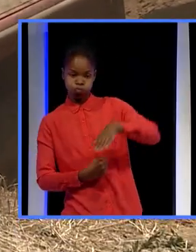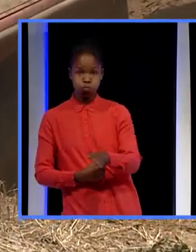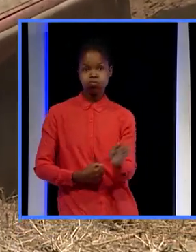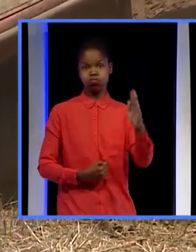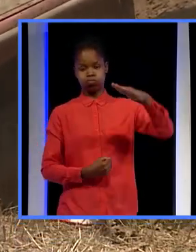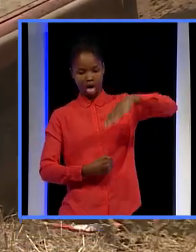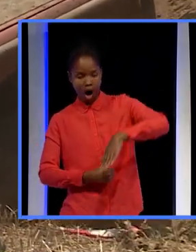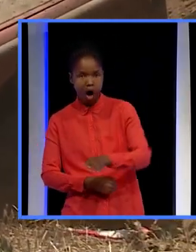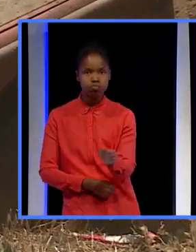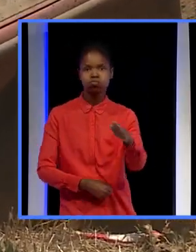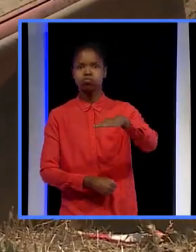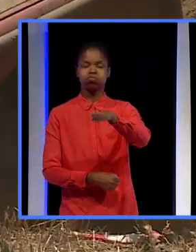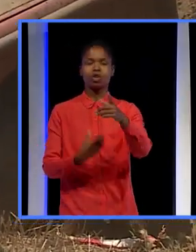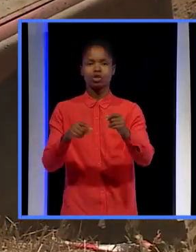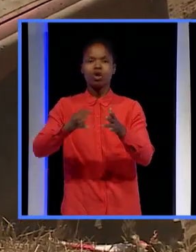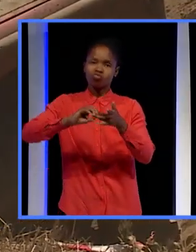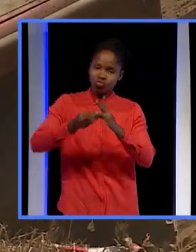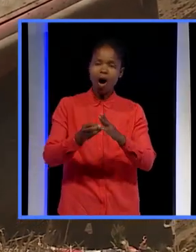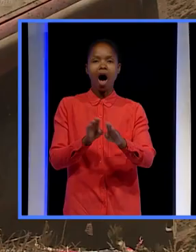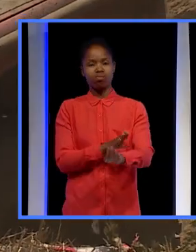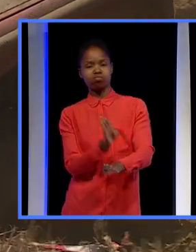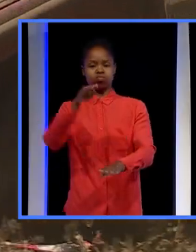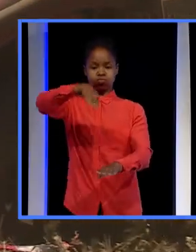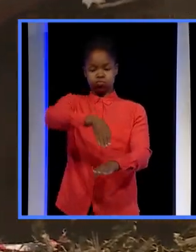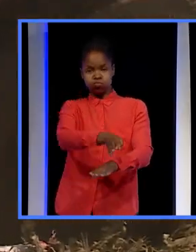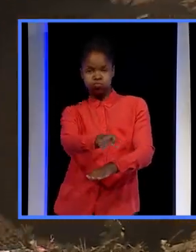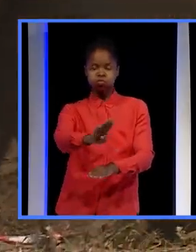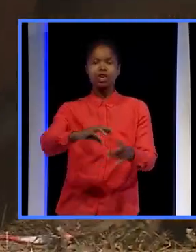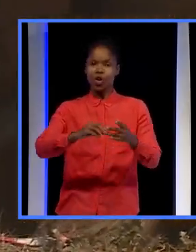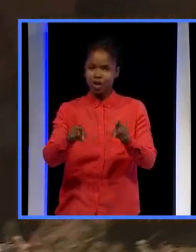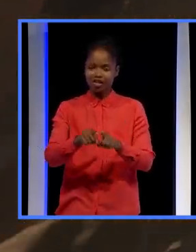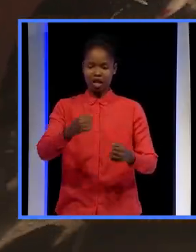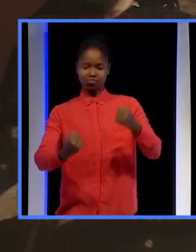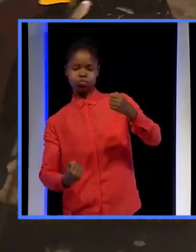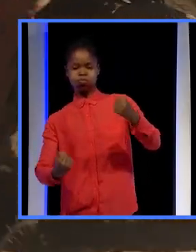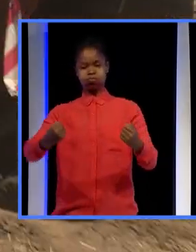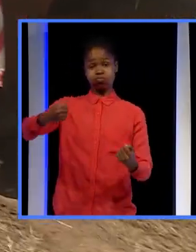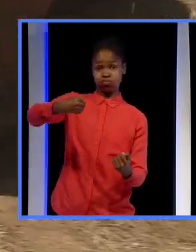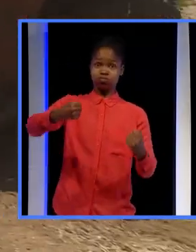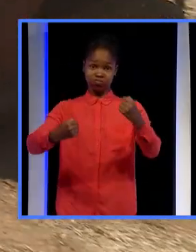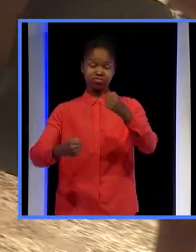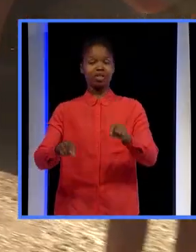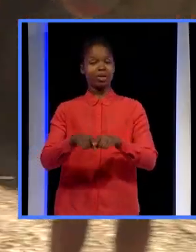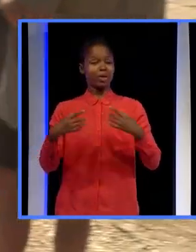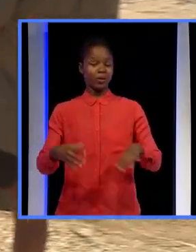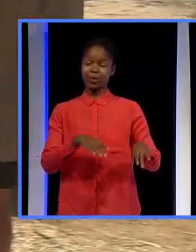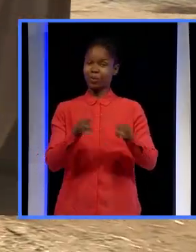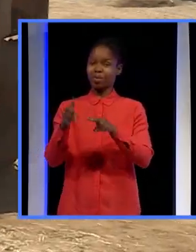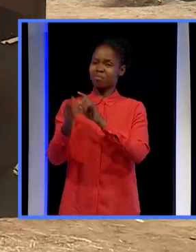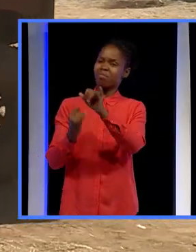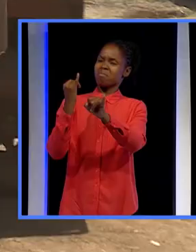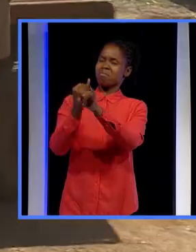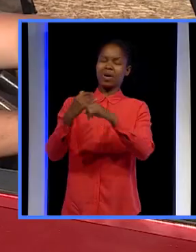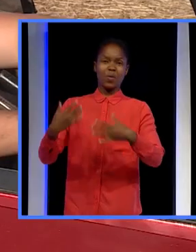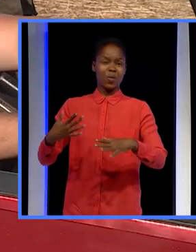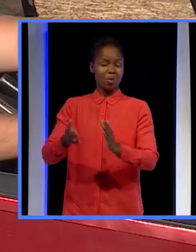get to do the obstacle. And you adapted the car, it's very like rock and roll and everything. Yes. You look like an international man of mystery. Can you tell the people at